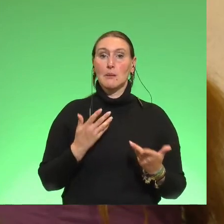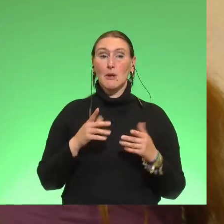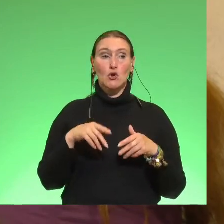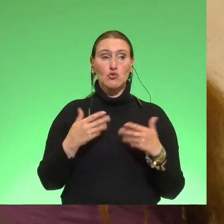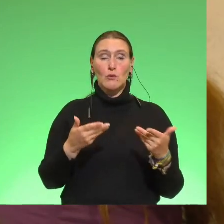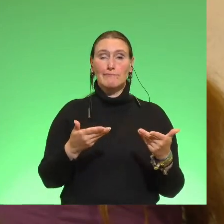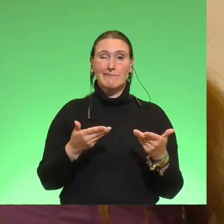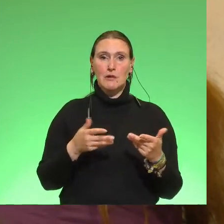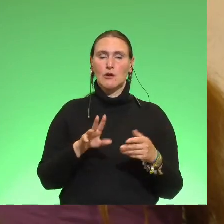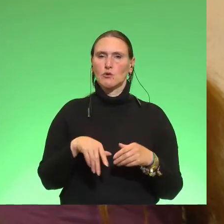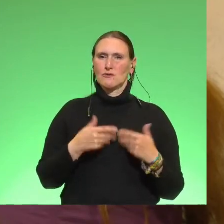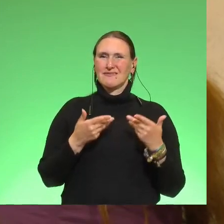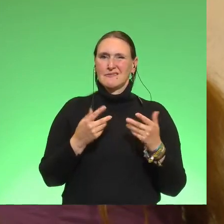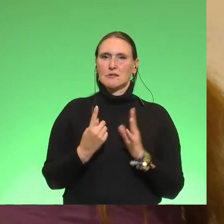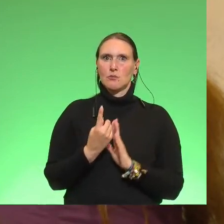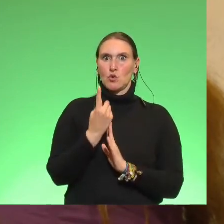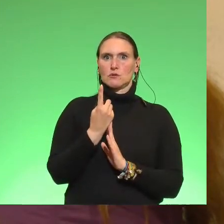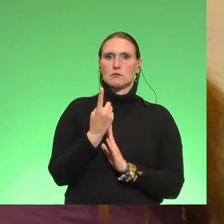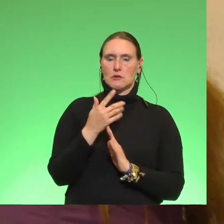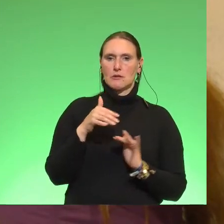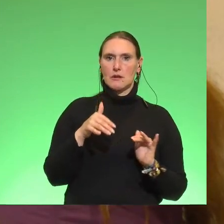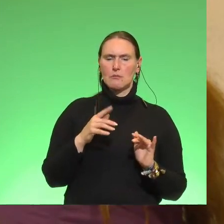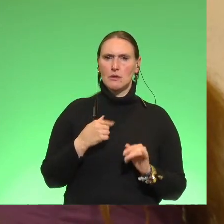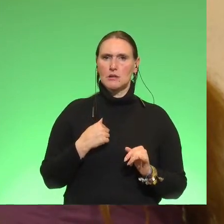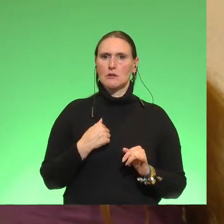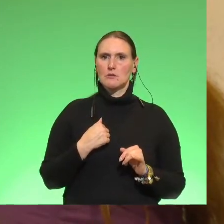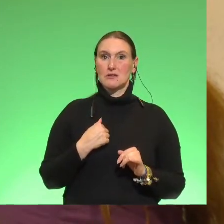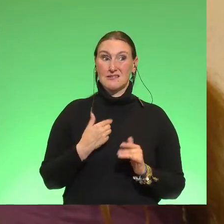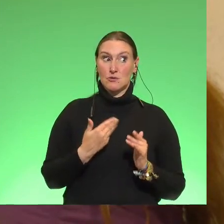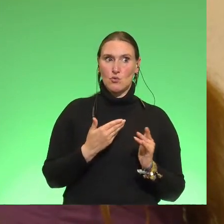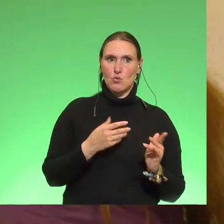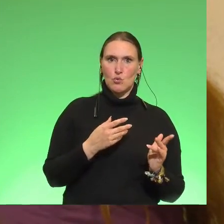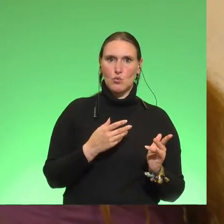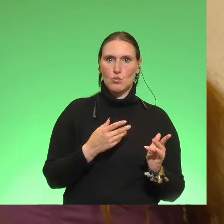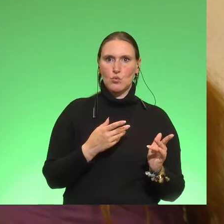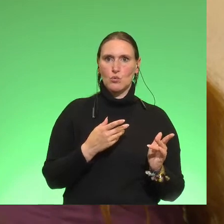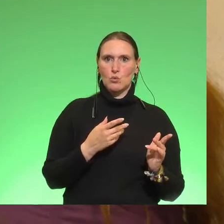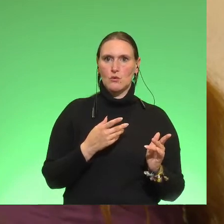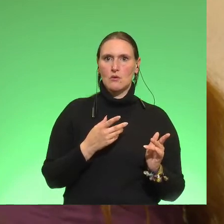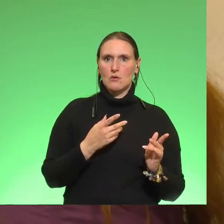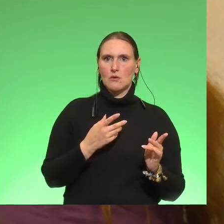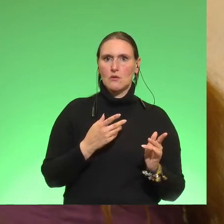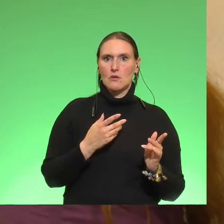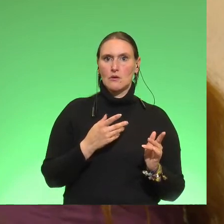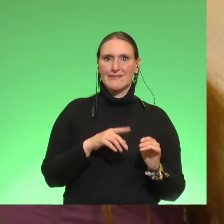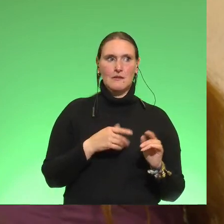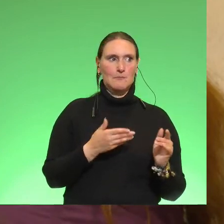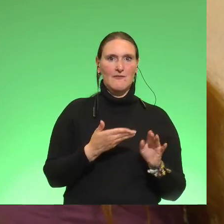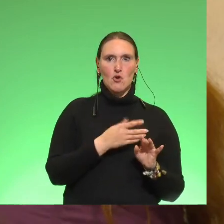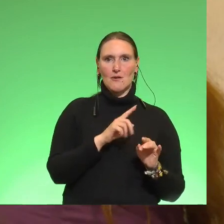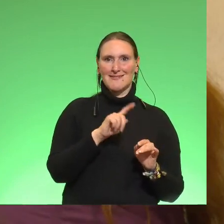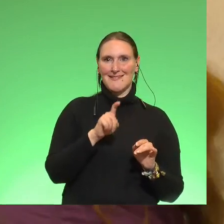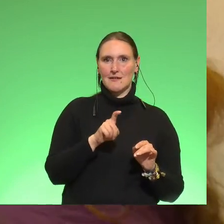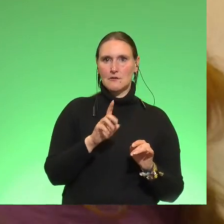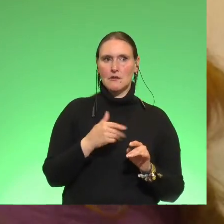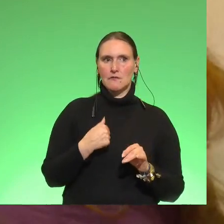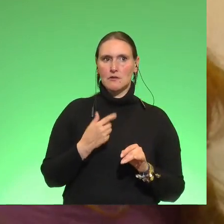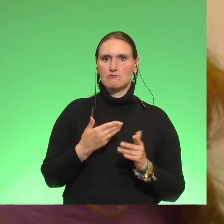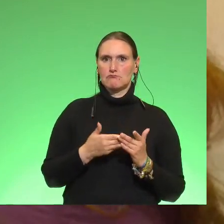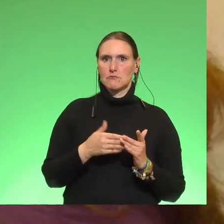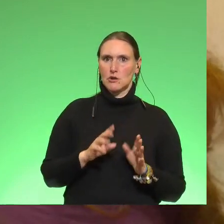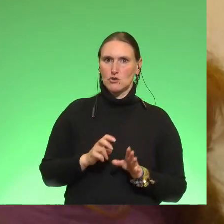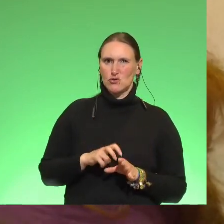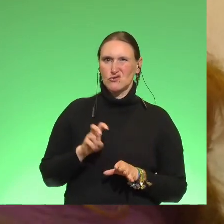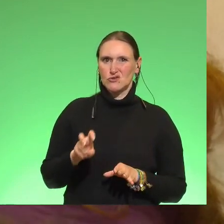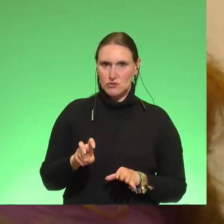we are asking to join, yeah? I don't know if that's It's a